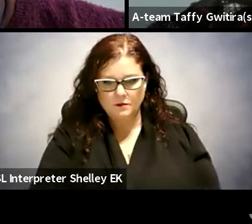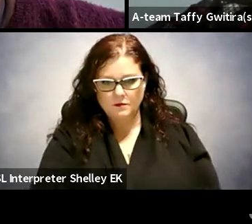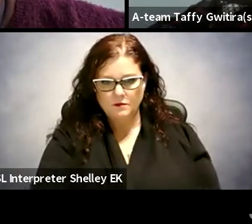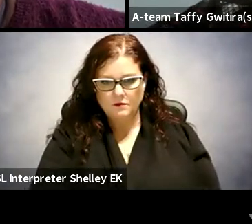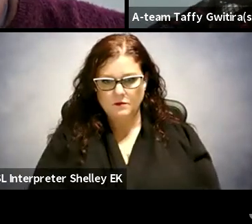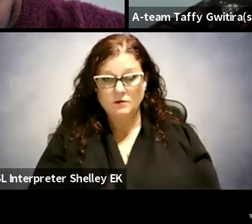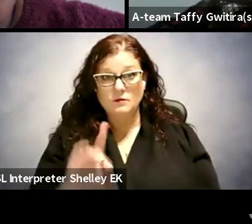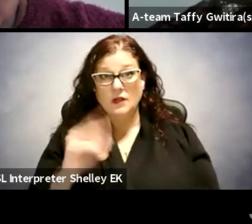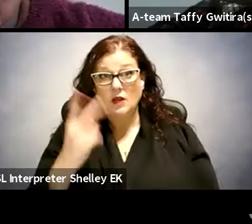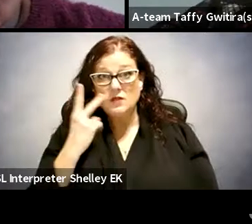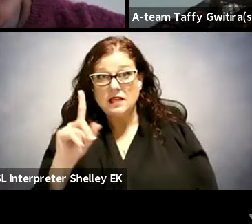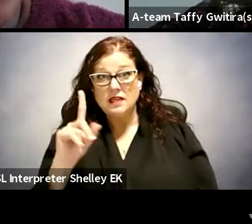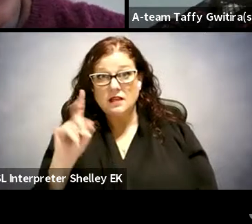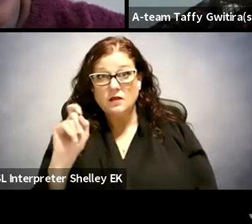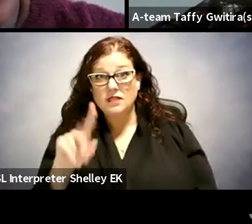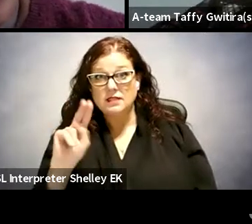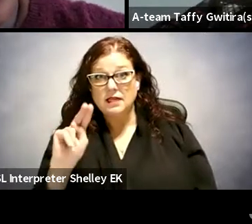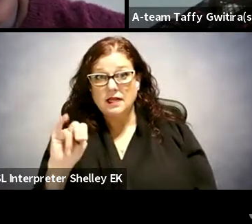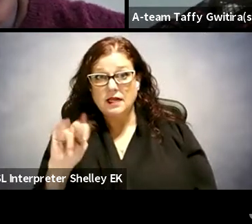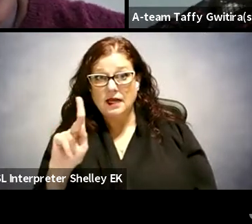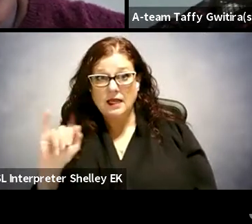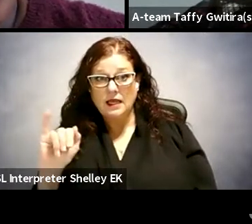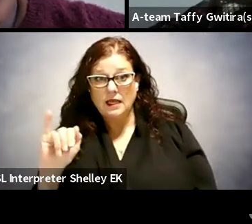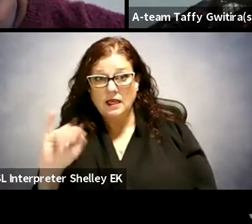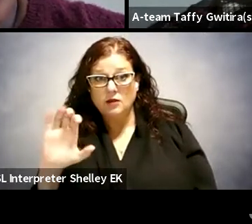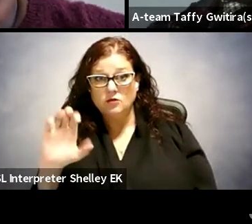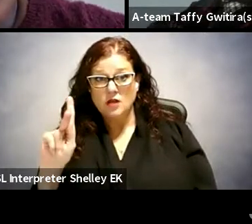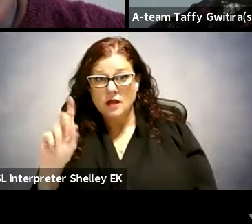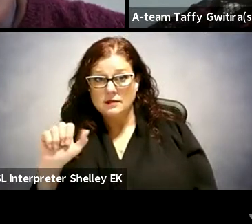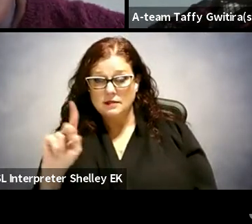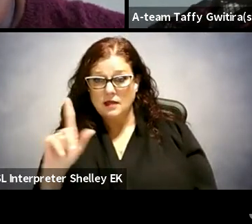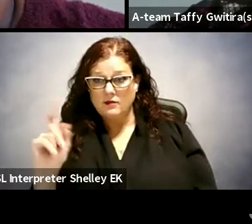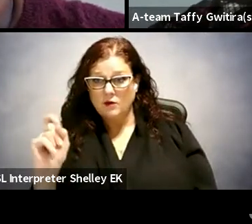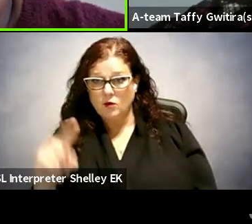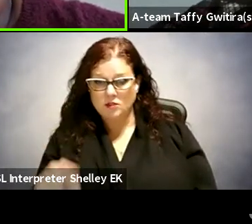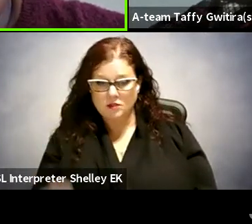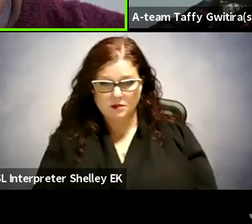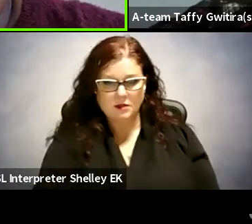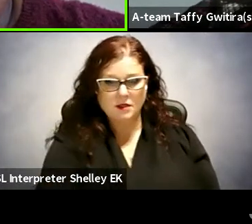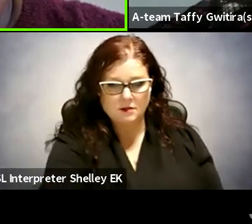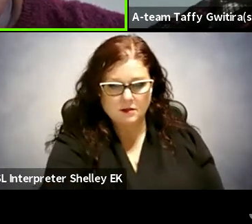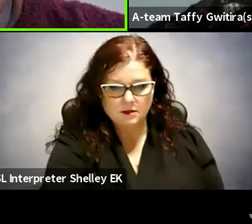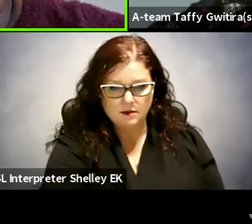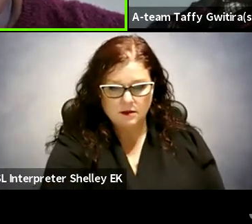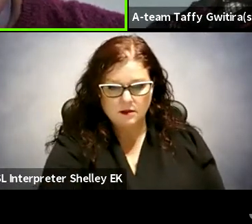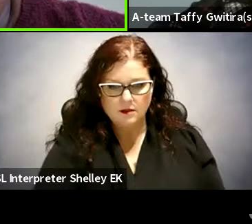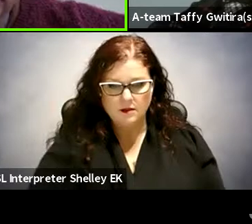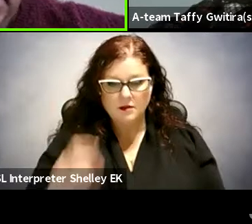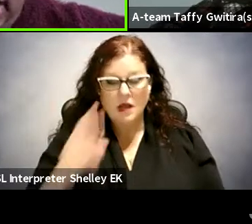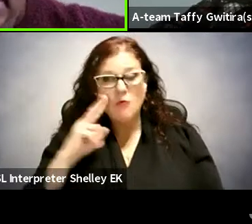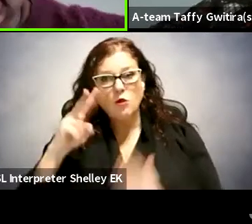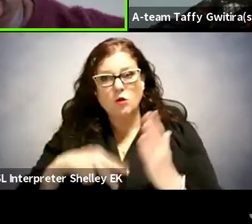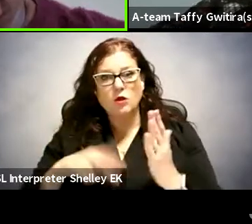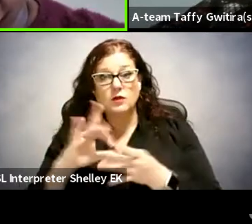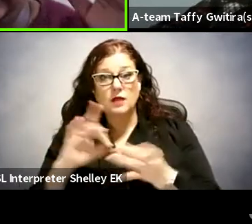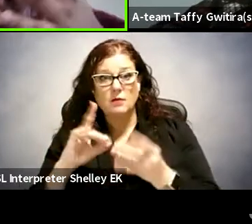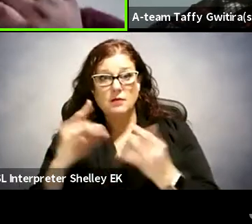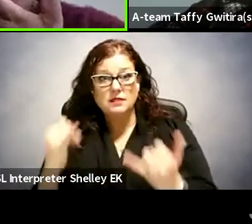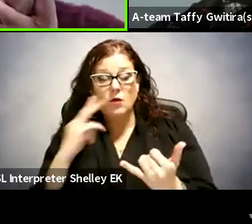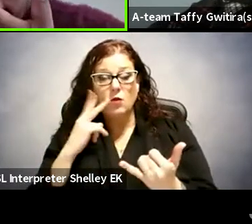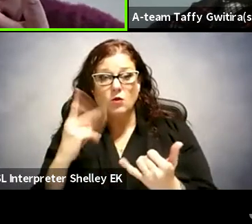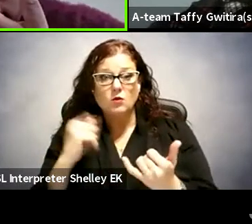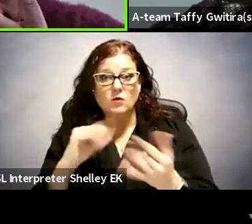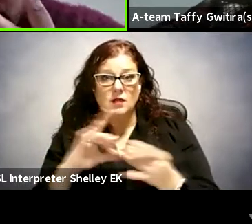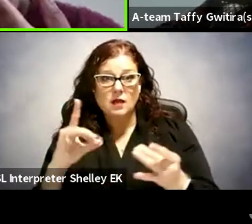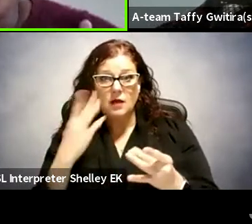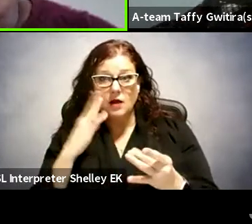Did you see the question, Nikki? I think Nikki Jackson has a question. Oh yeah, I'm looking. Yeah, I'm actually looking through the comments. I'm sorry, I was looking through the comments because I